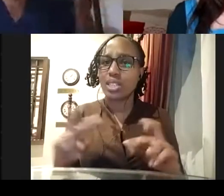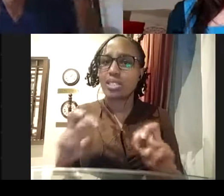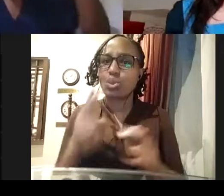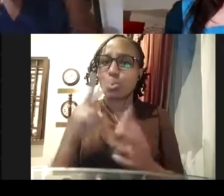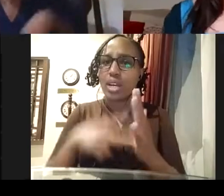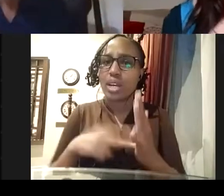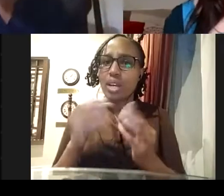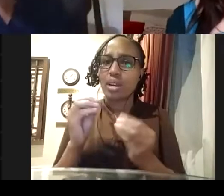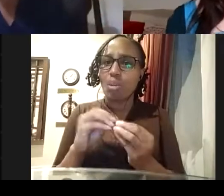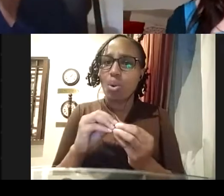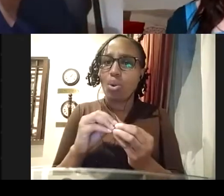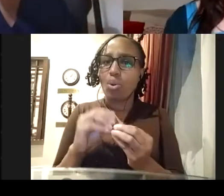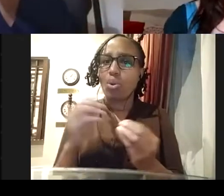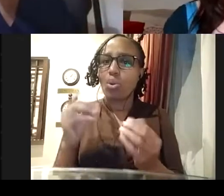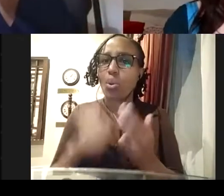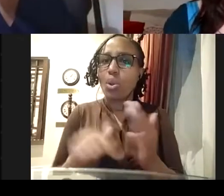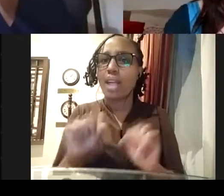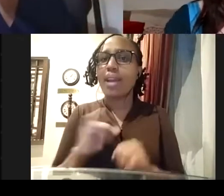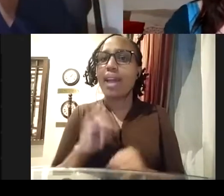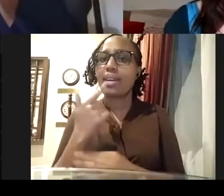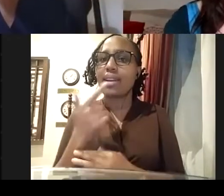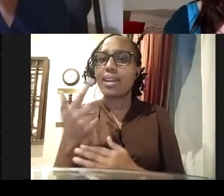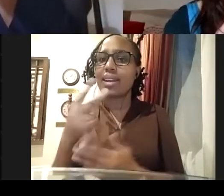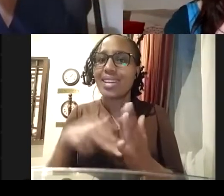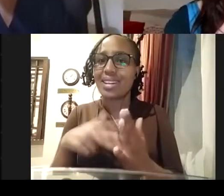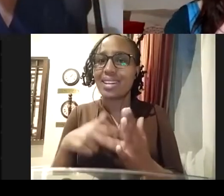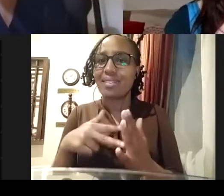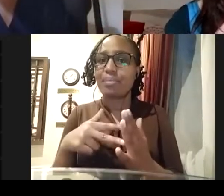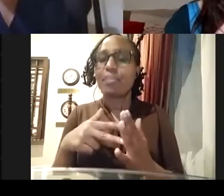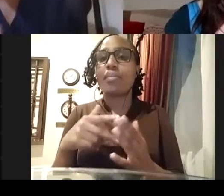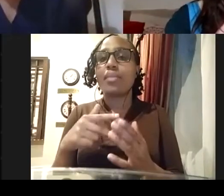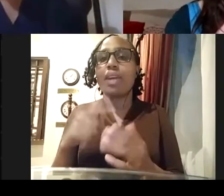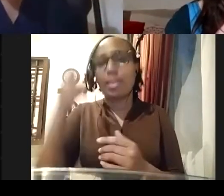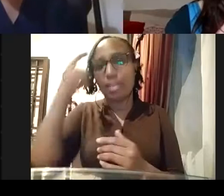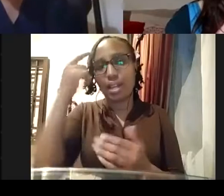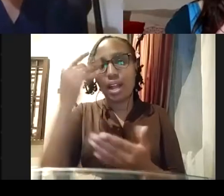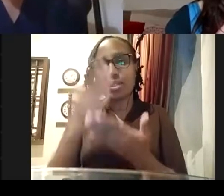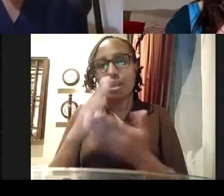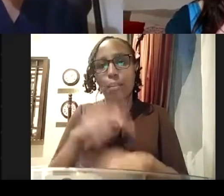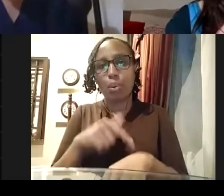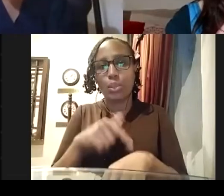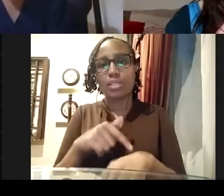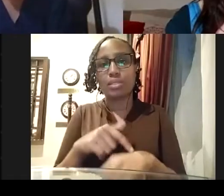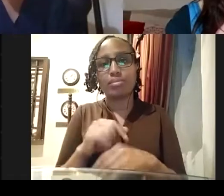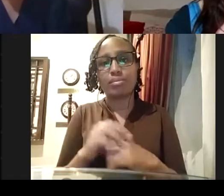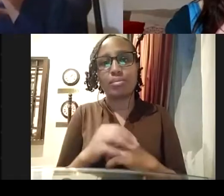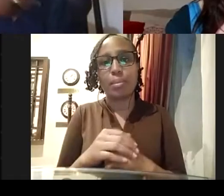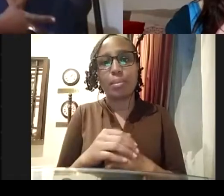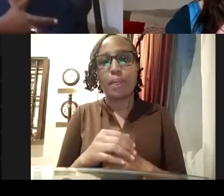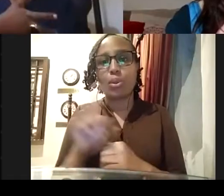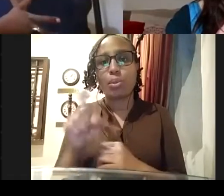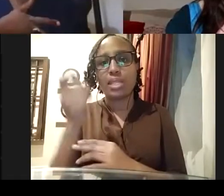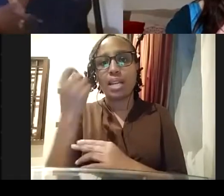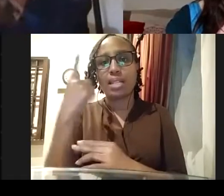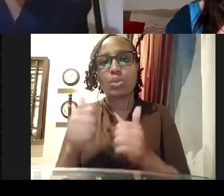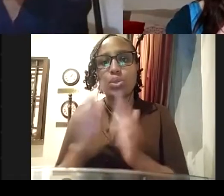thing. Who can I read? And I think that at some point, true mastery is being able to understand what stories could be fueled